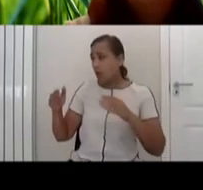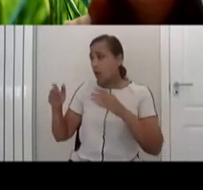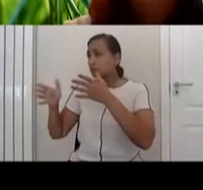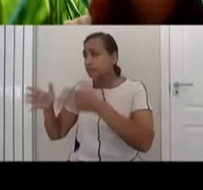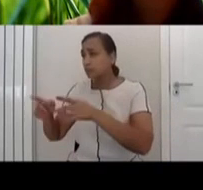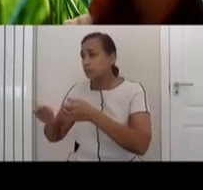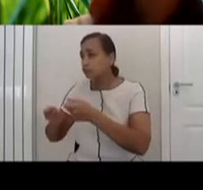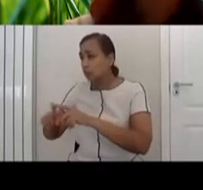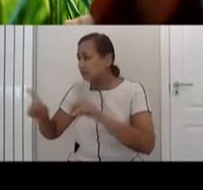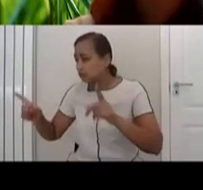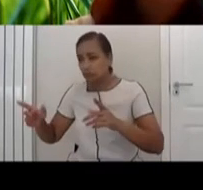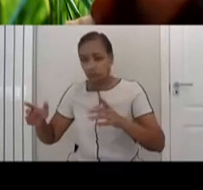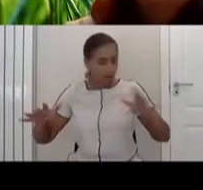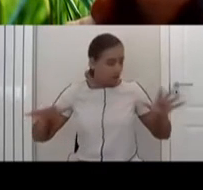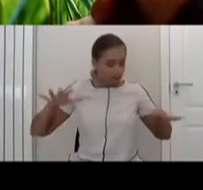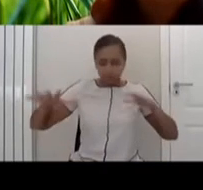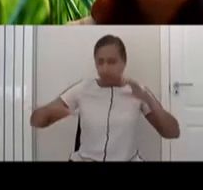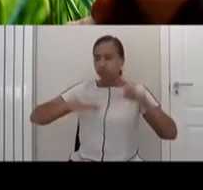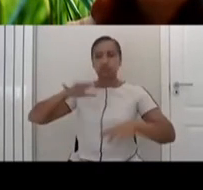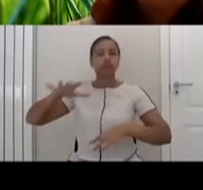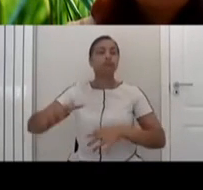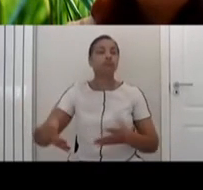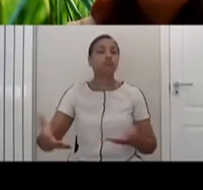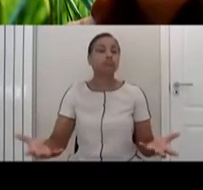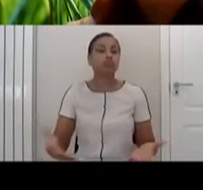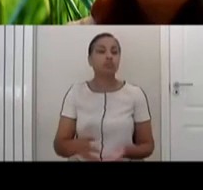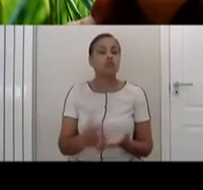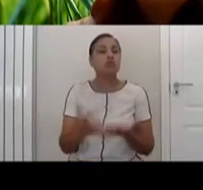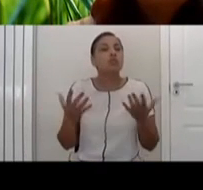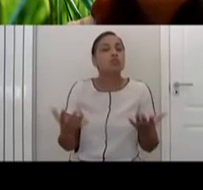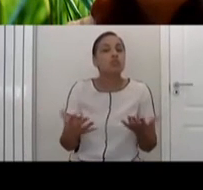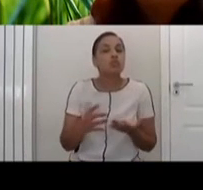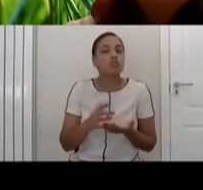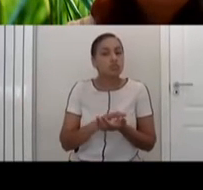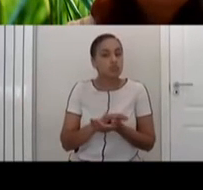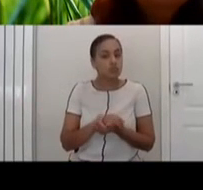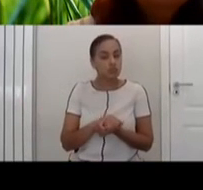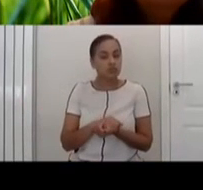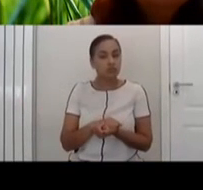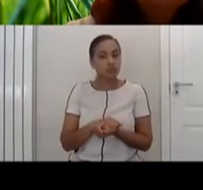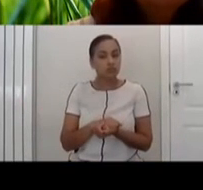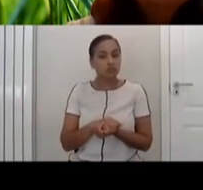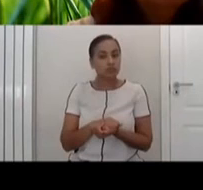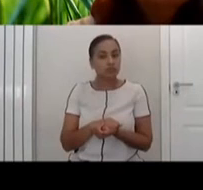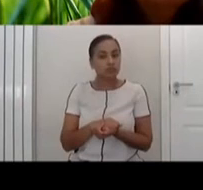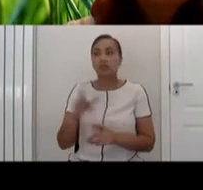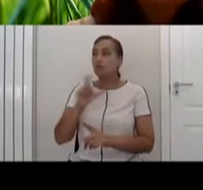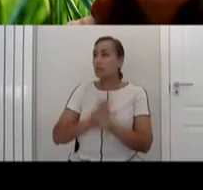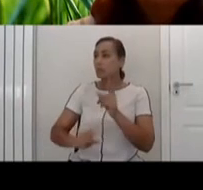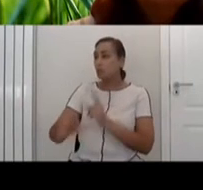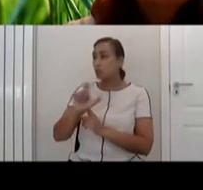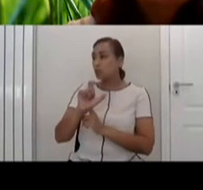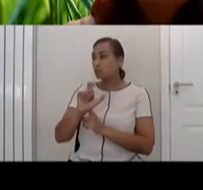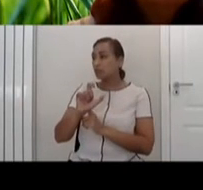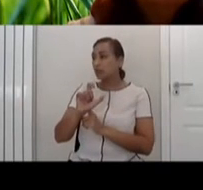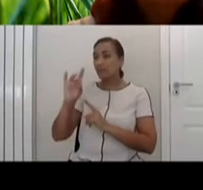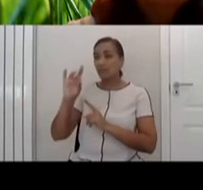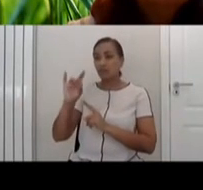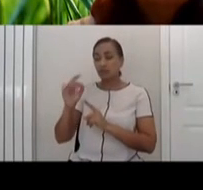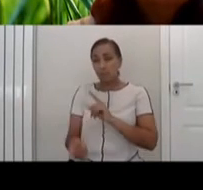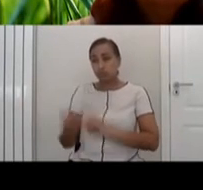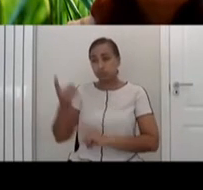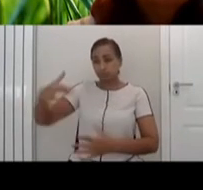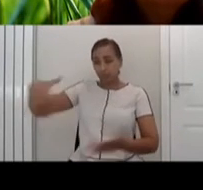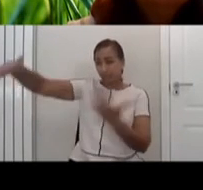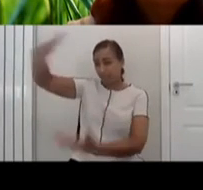I guess, which is a worry. But or if it's you know, more of a community transmission where, you